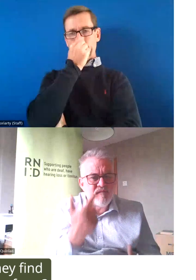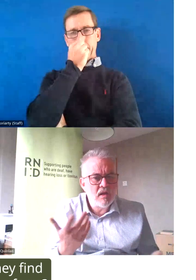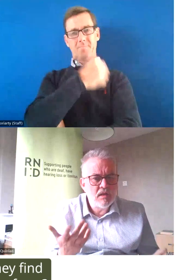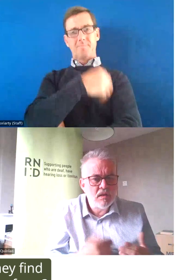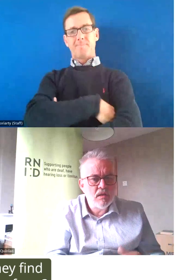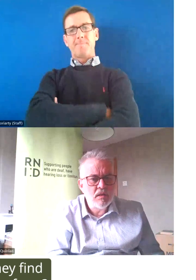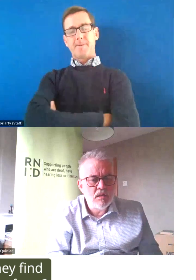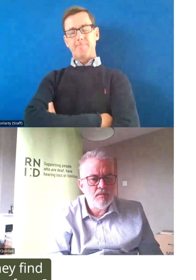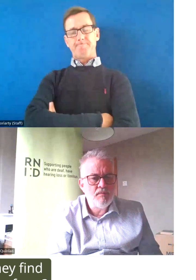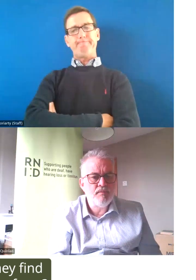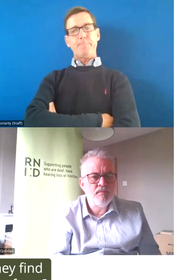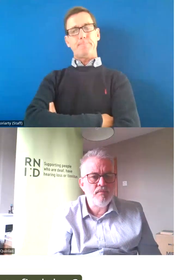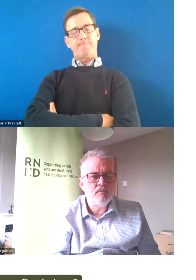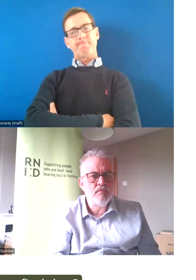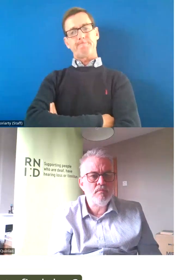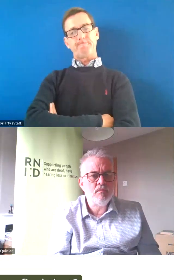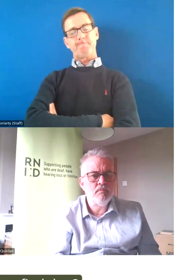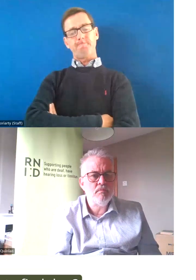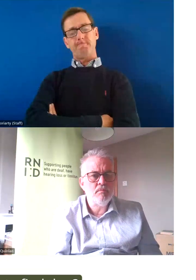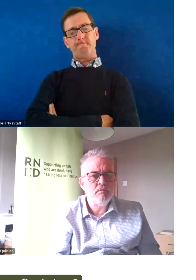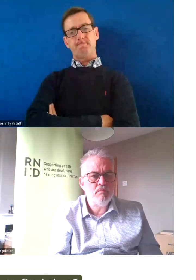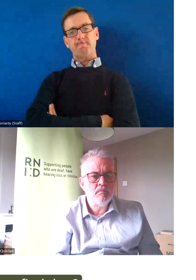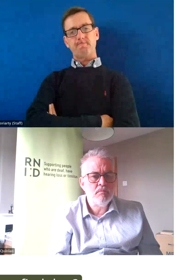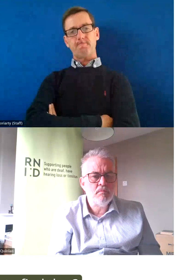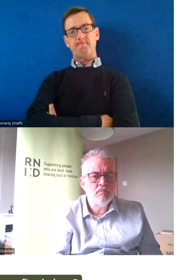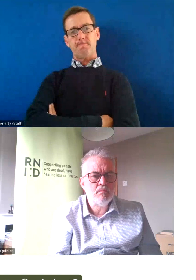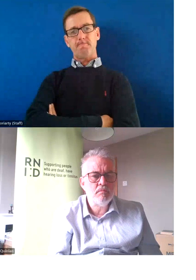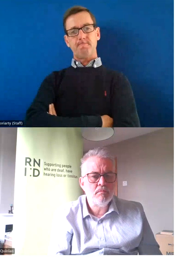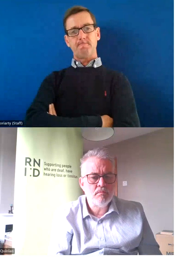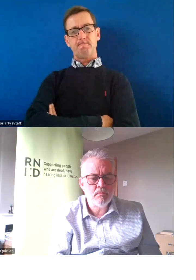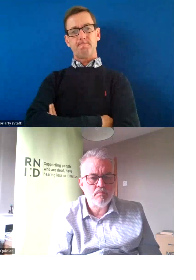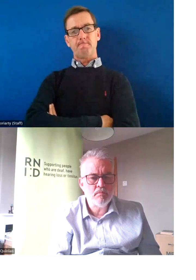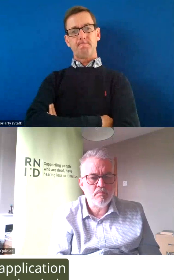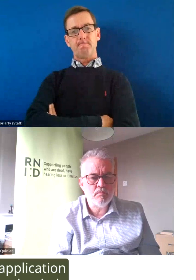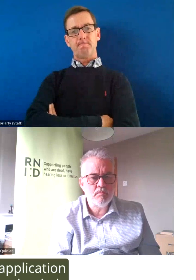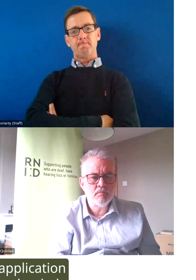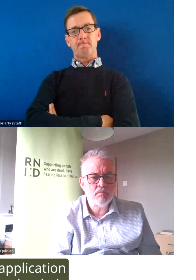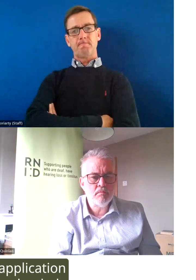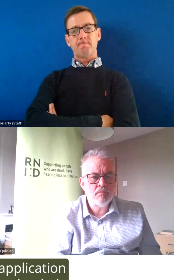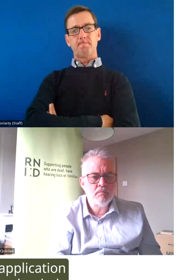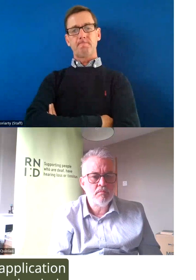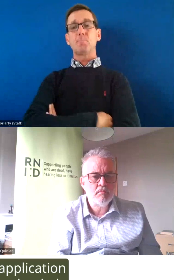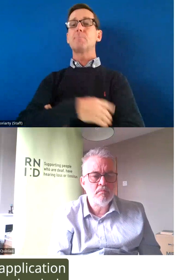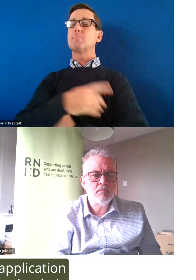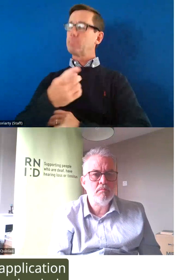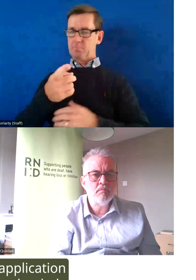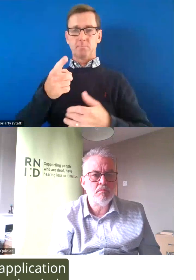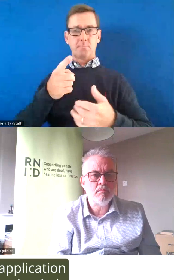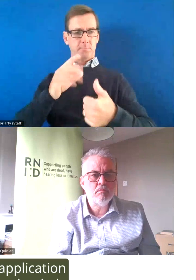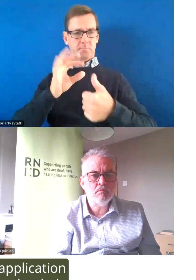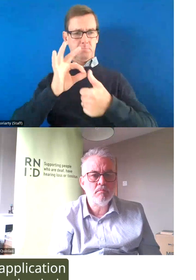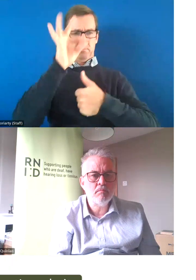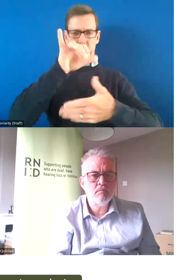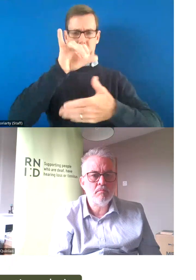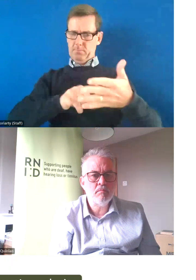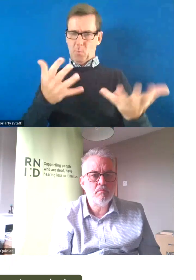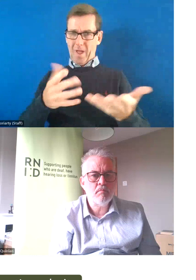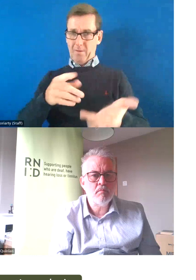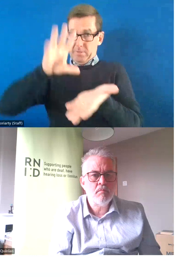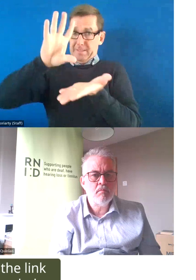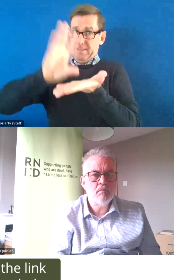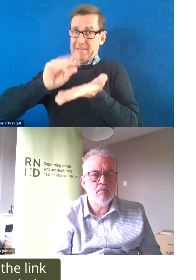find the application form? Where can they go to find that? Certainly. So the application form can be downloaded from the